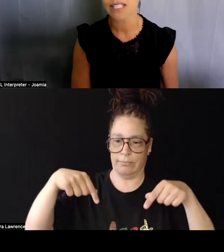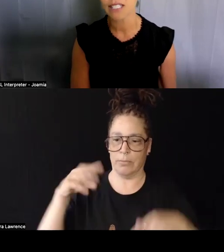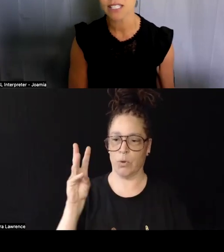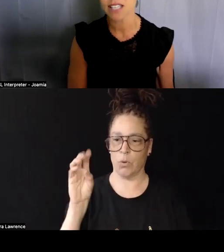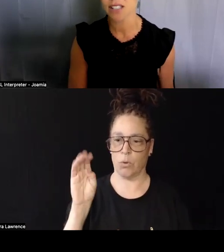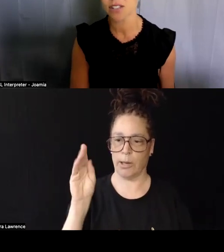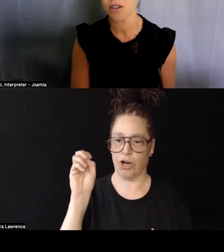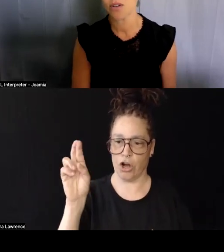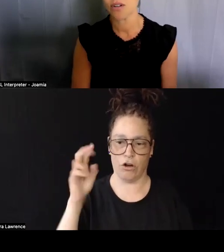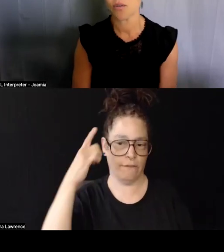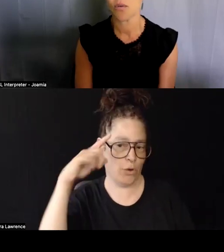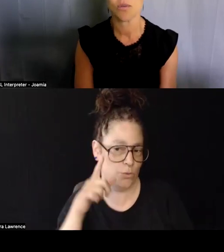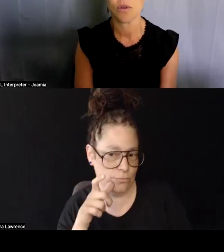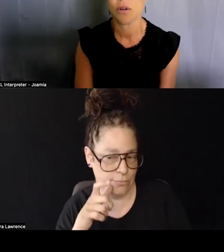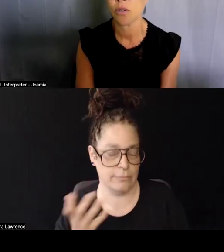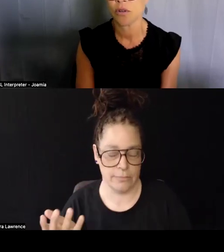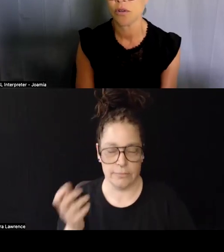I'd like to discuss